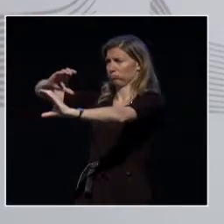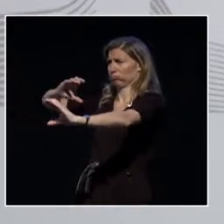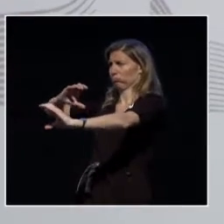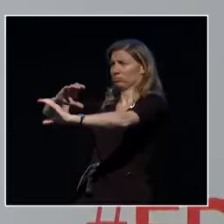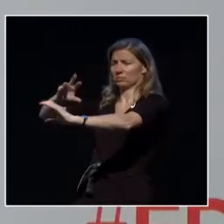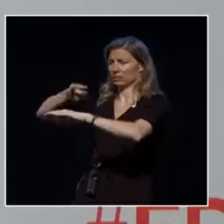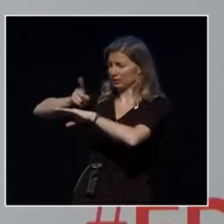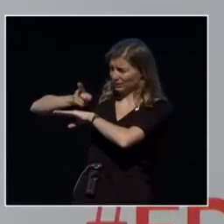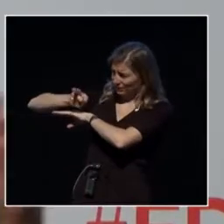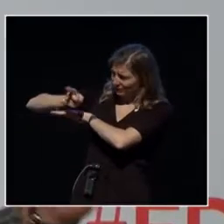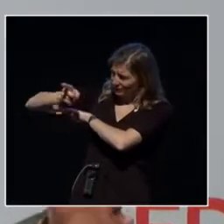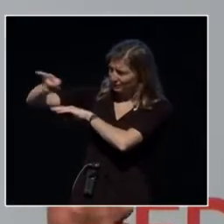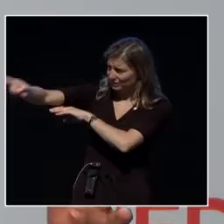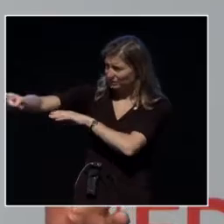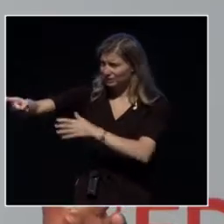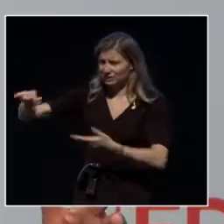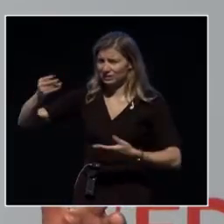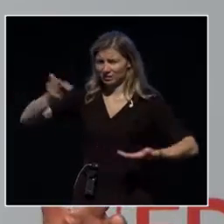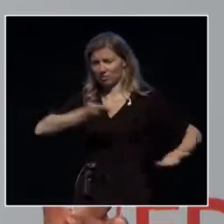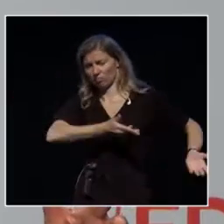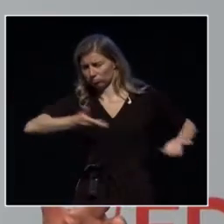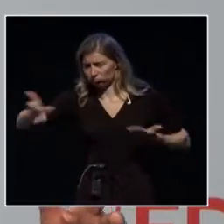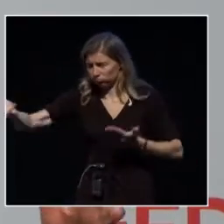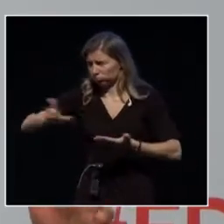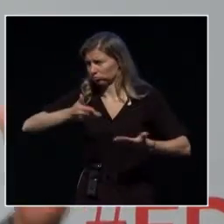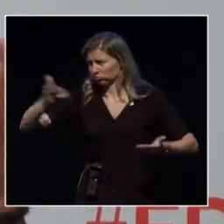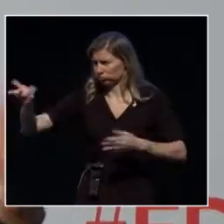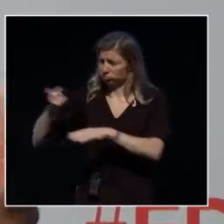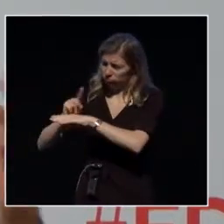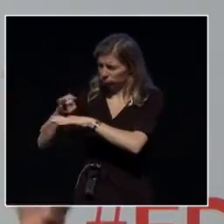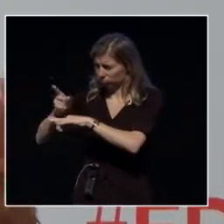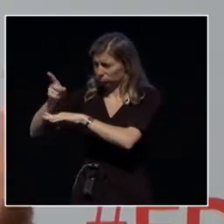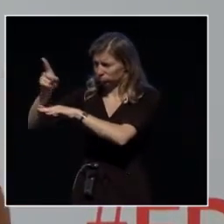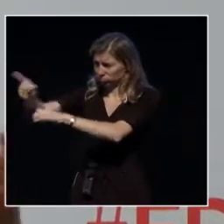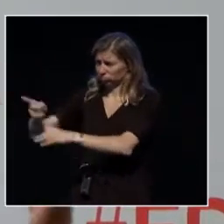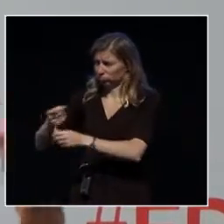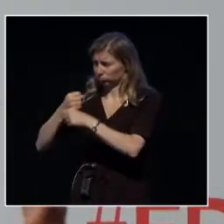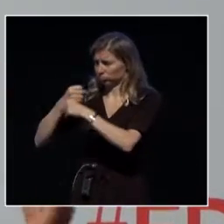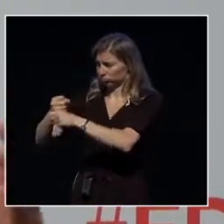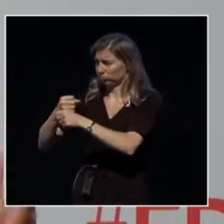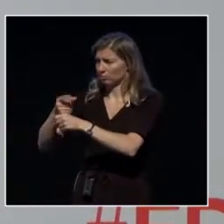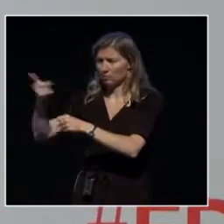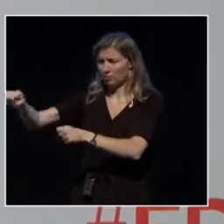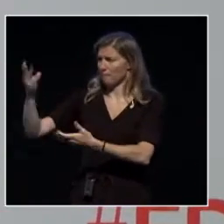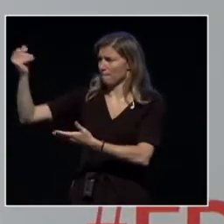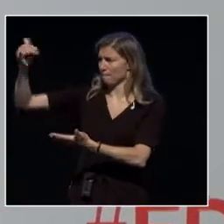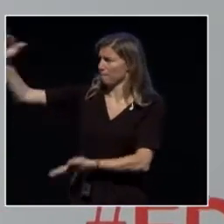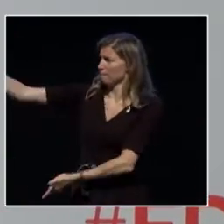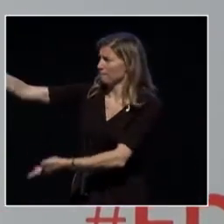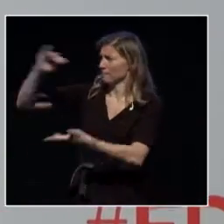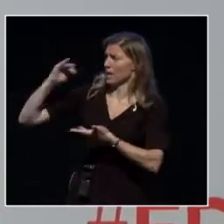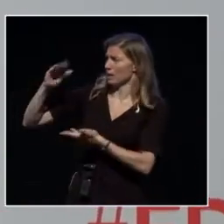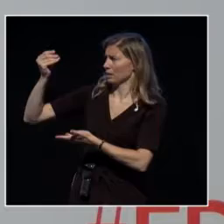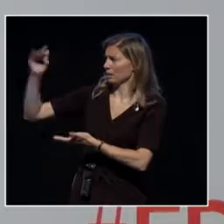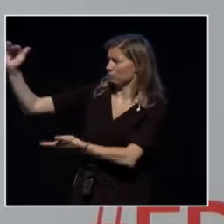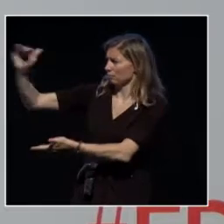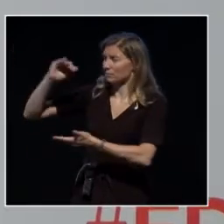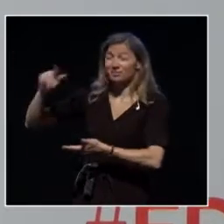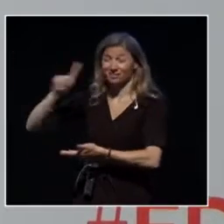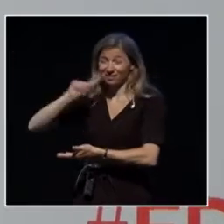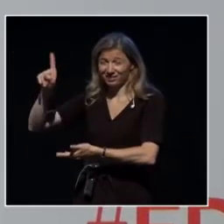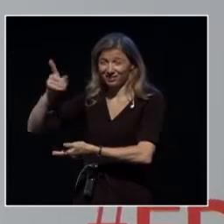deep ocean with lots of cargoes. And that's what they do. They make big money. That's what the conventional banks